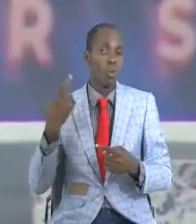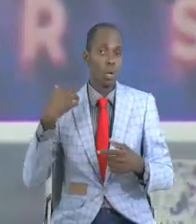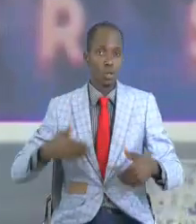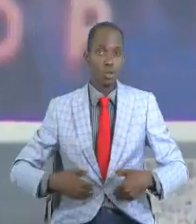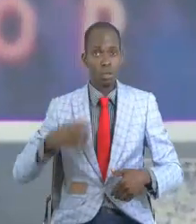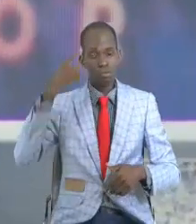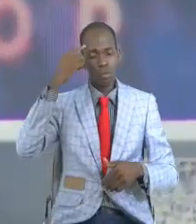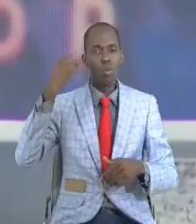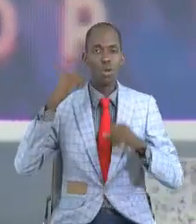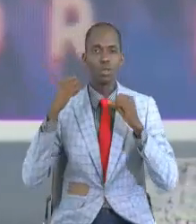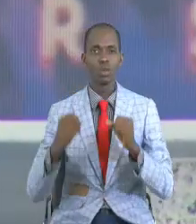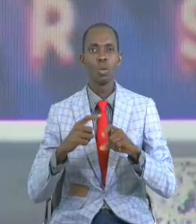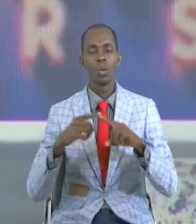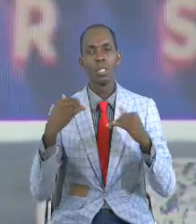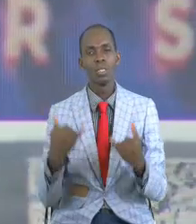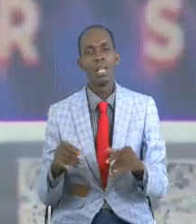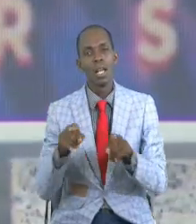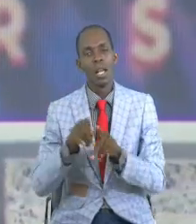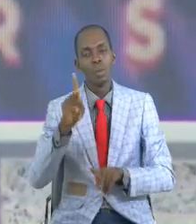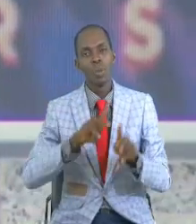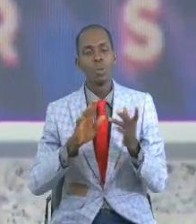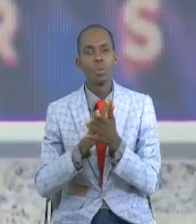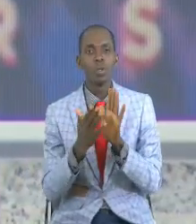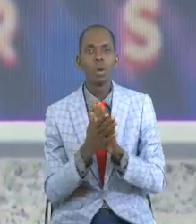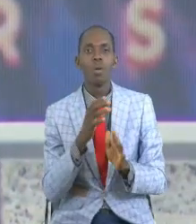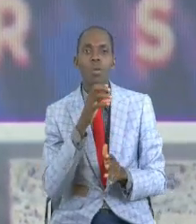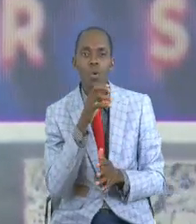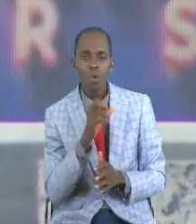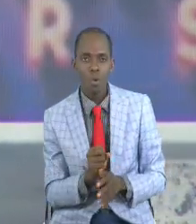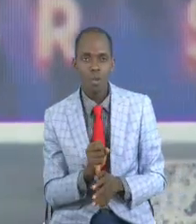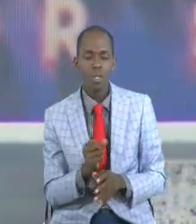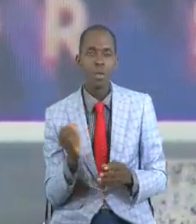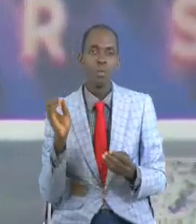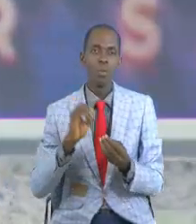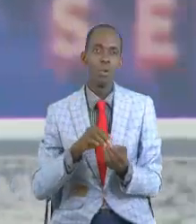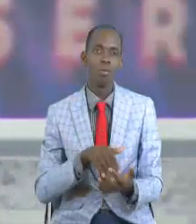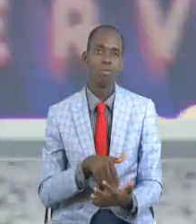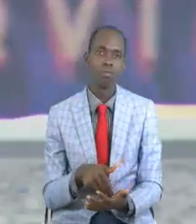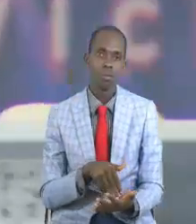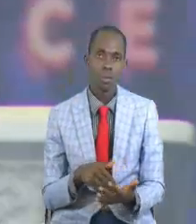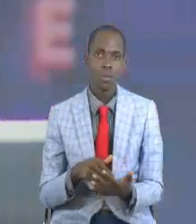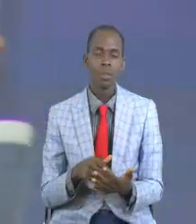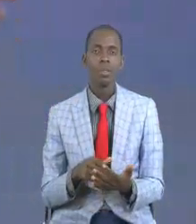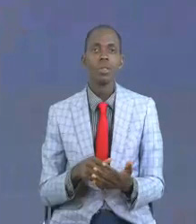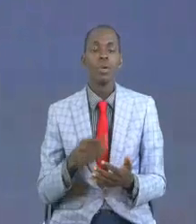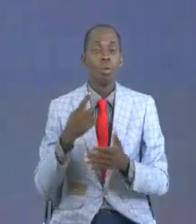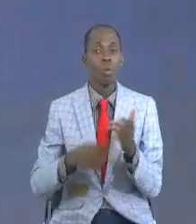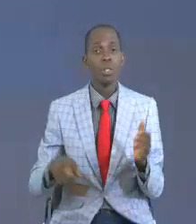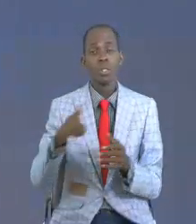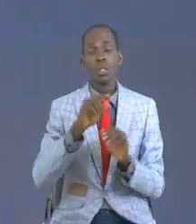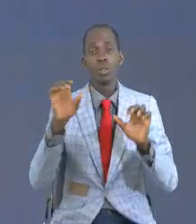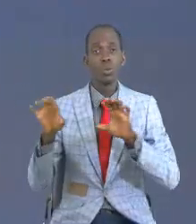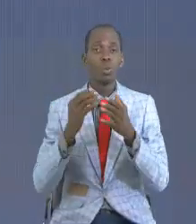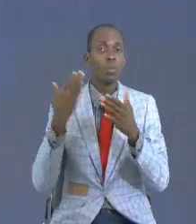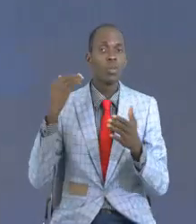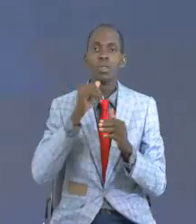as people become older and feeble, what they were able to do before, they cannot even